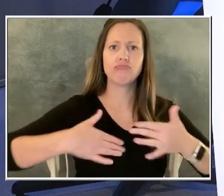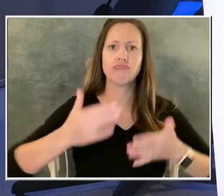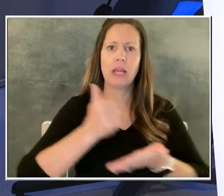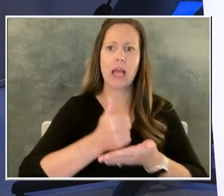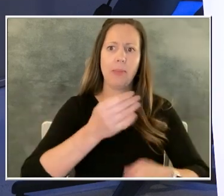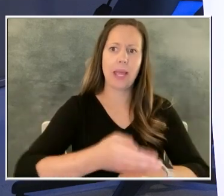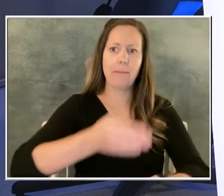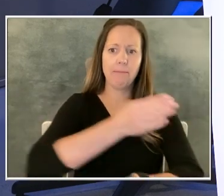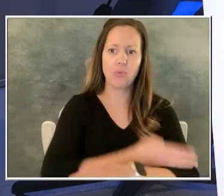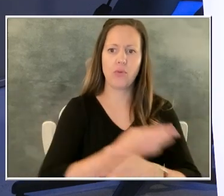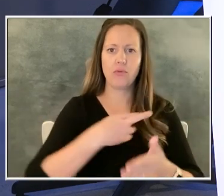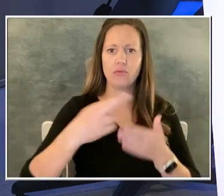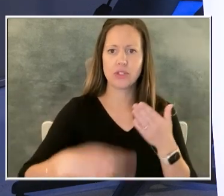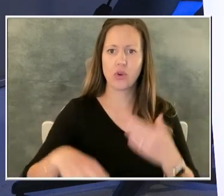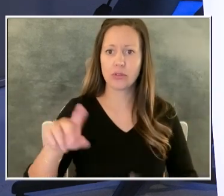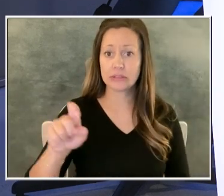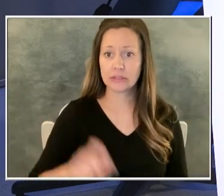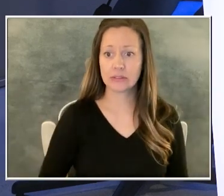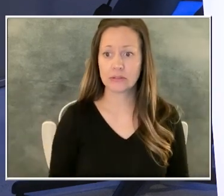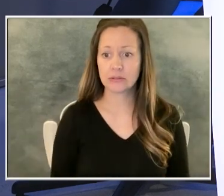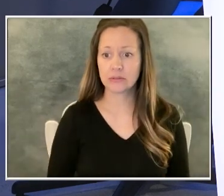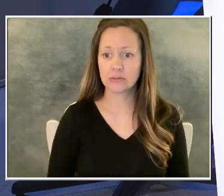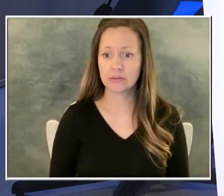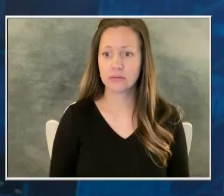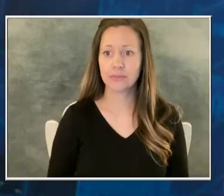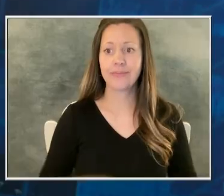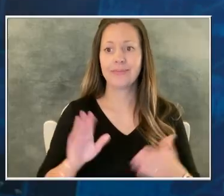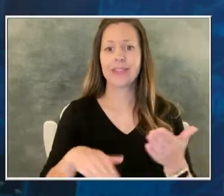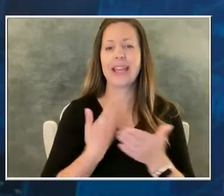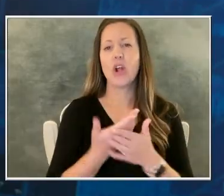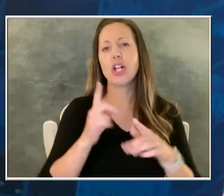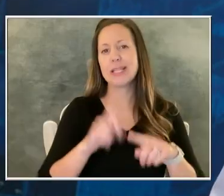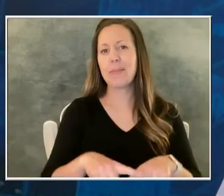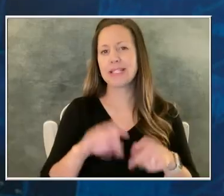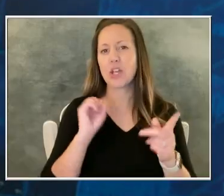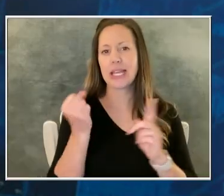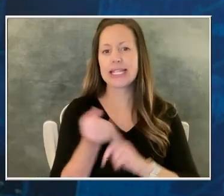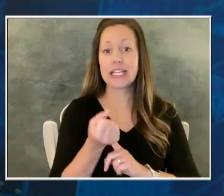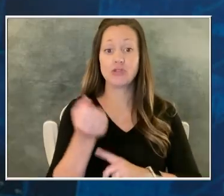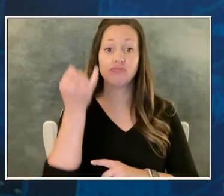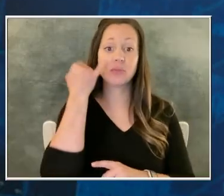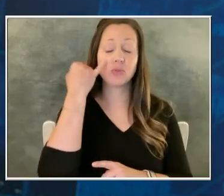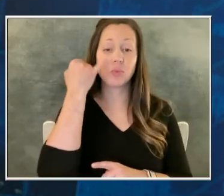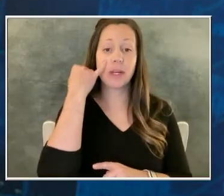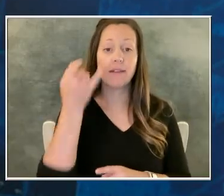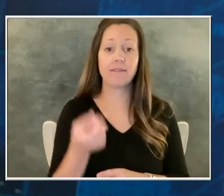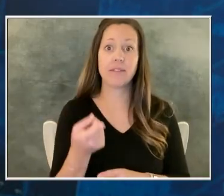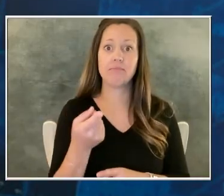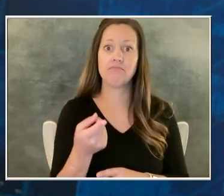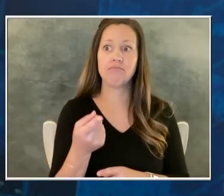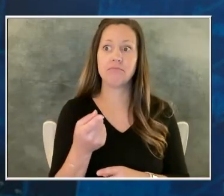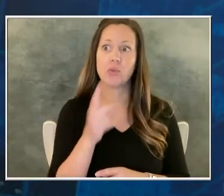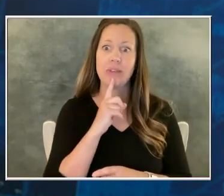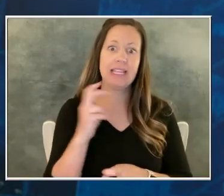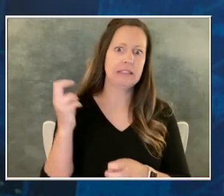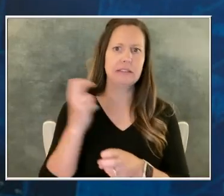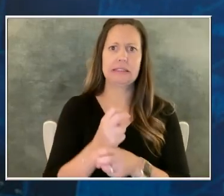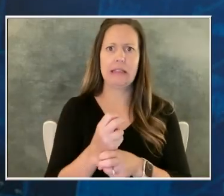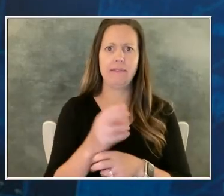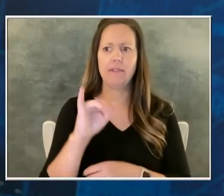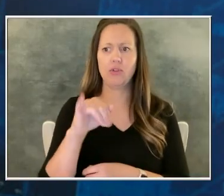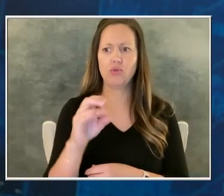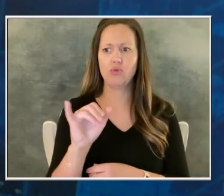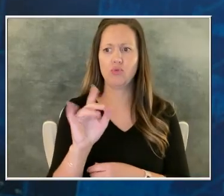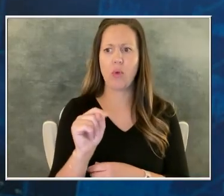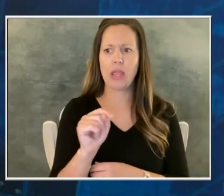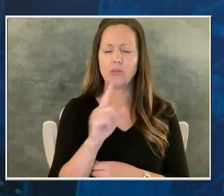results? I think that all depends on the condition, right? If this person says the joint has been stiff, I think first things first is to